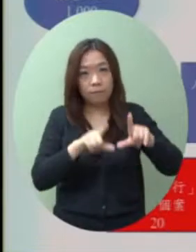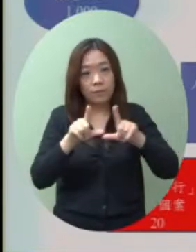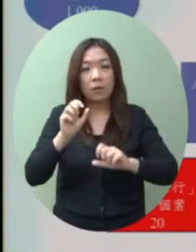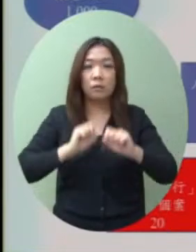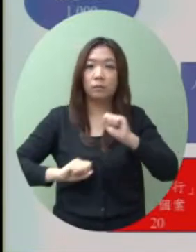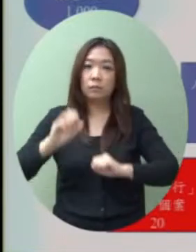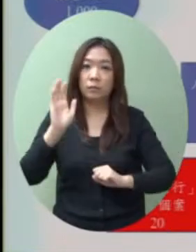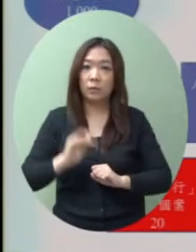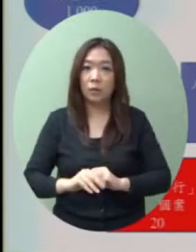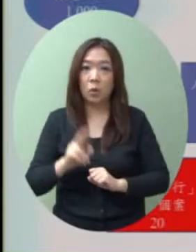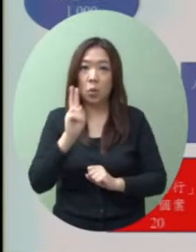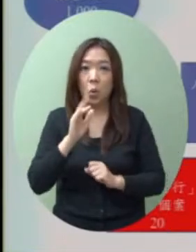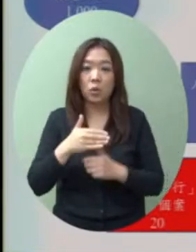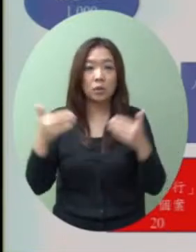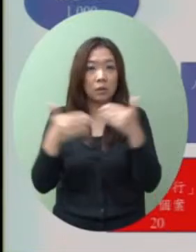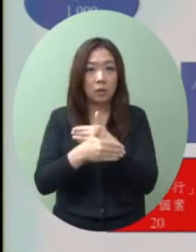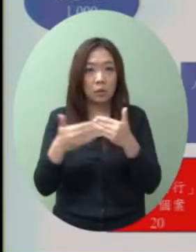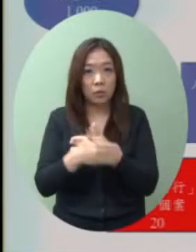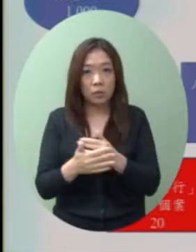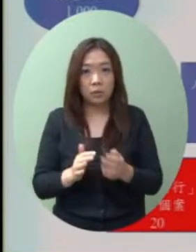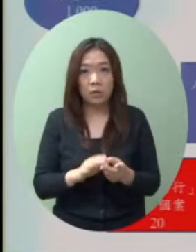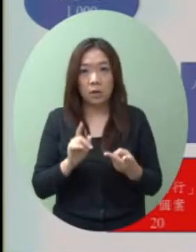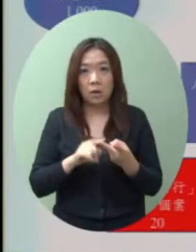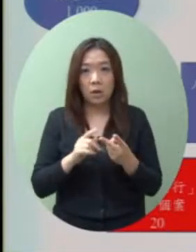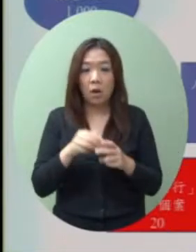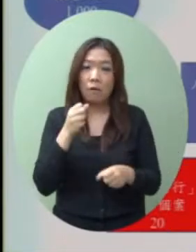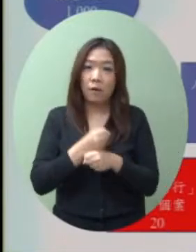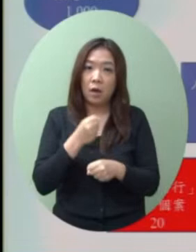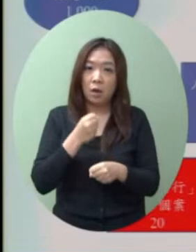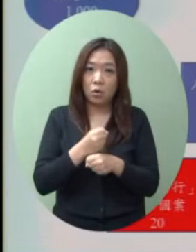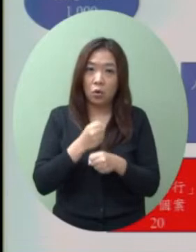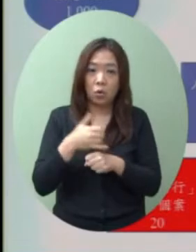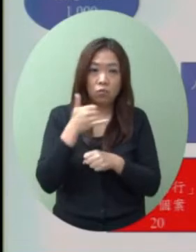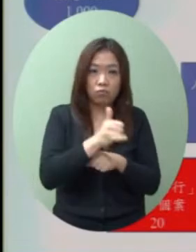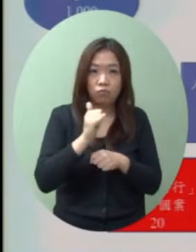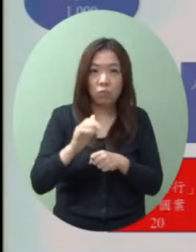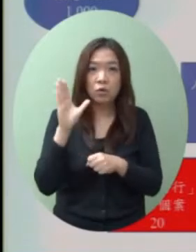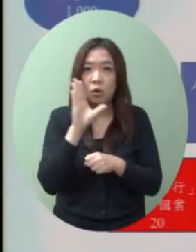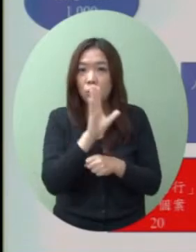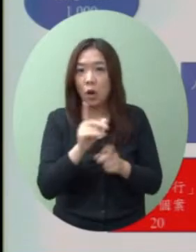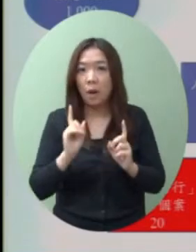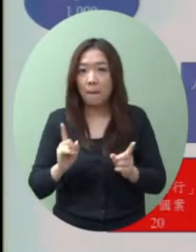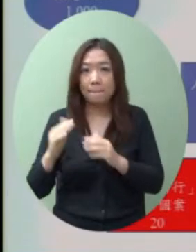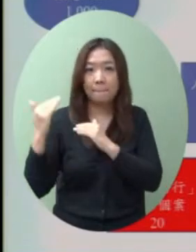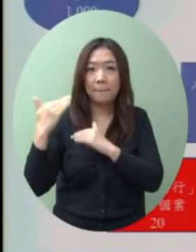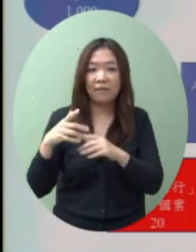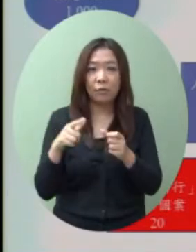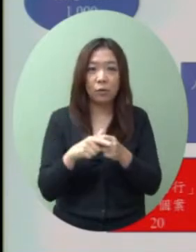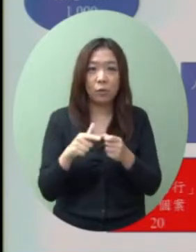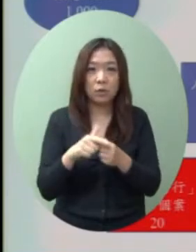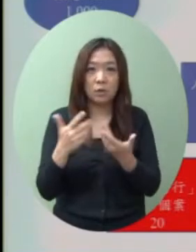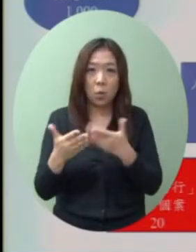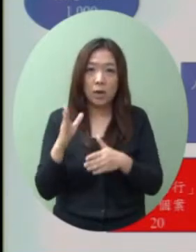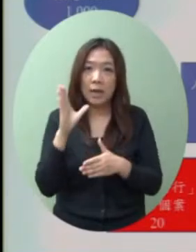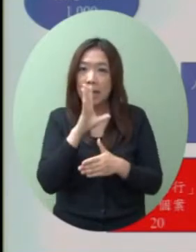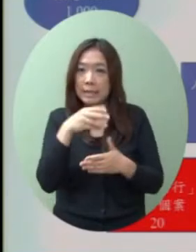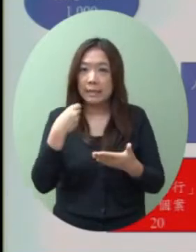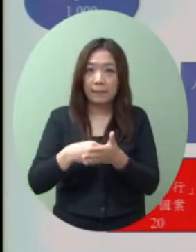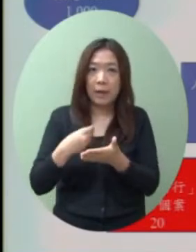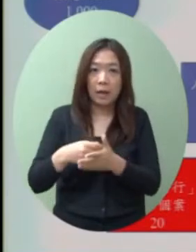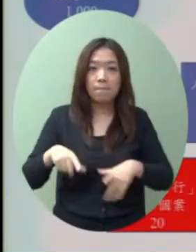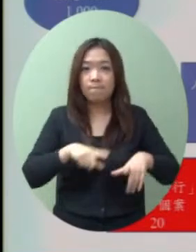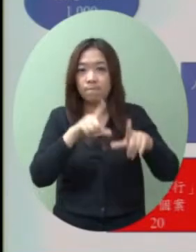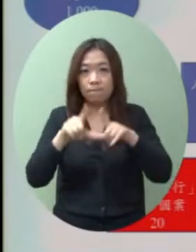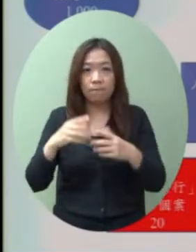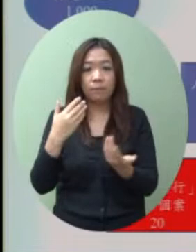can carry on with their daily activities when they wear a mask. Say, for example, go to work, take public